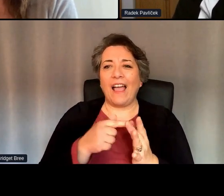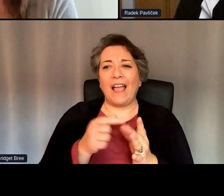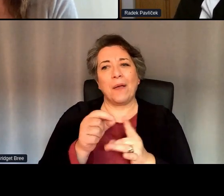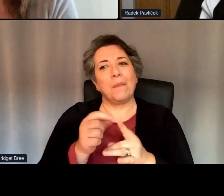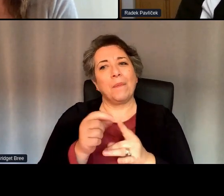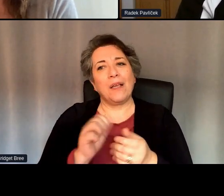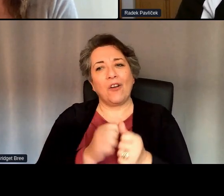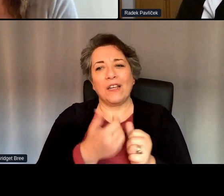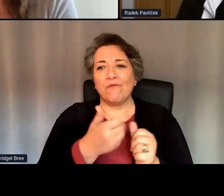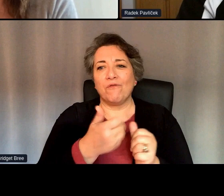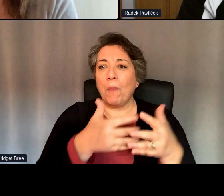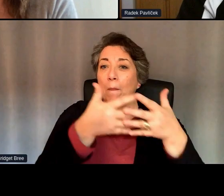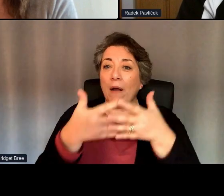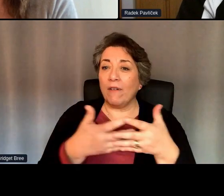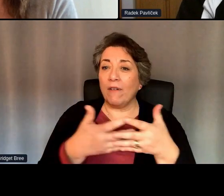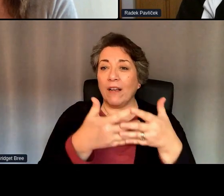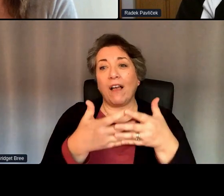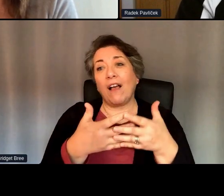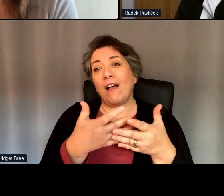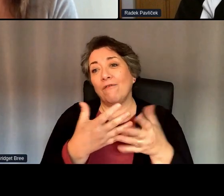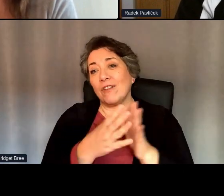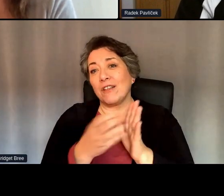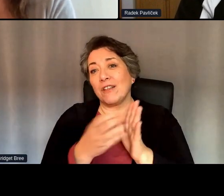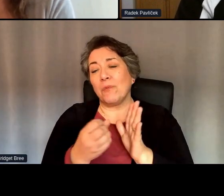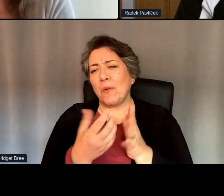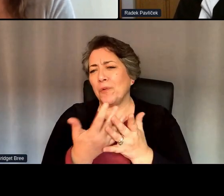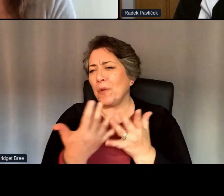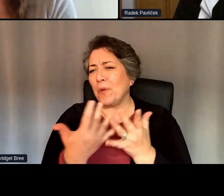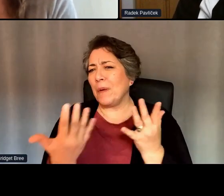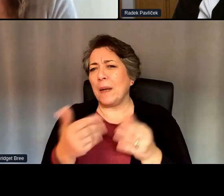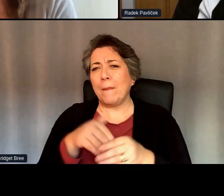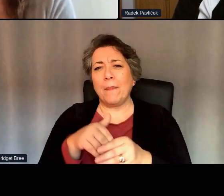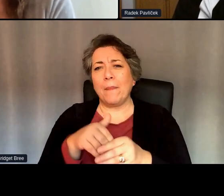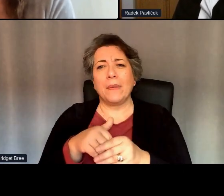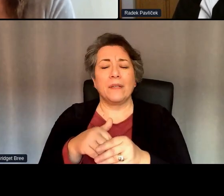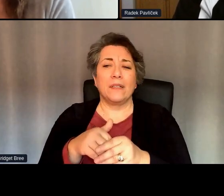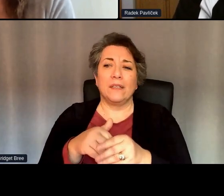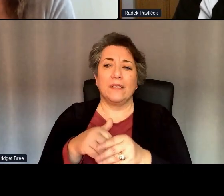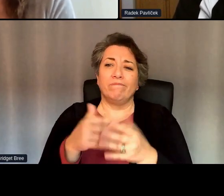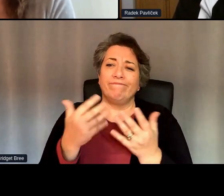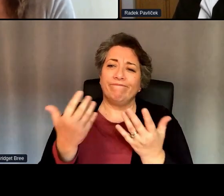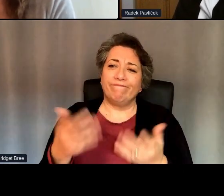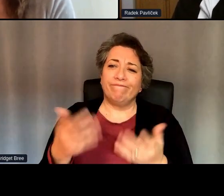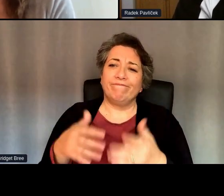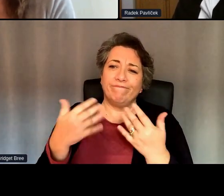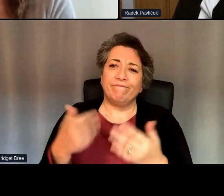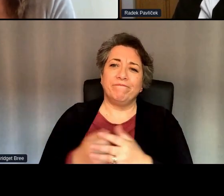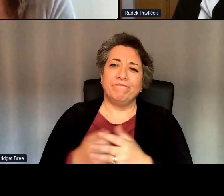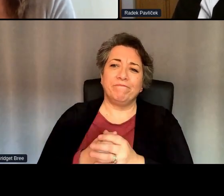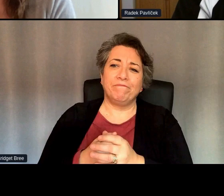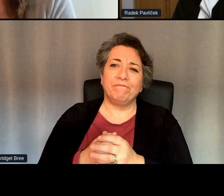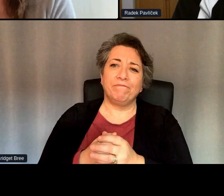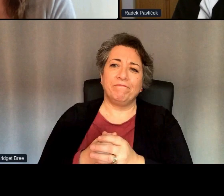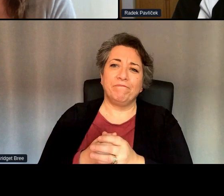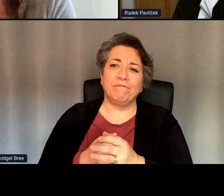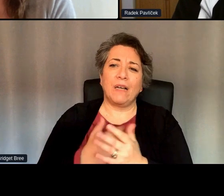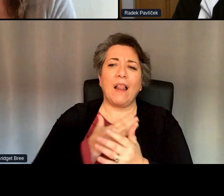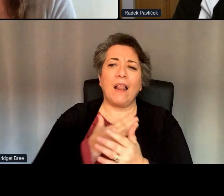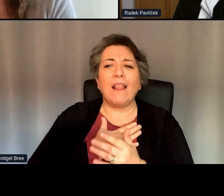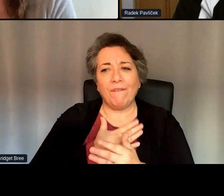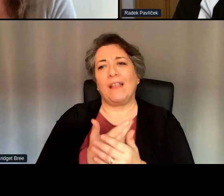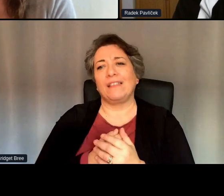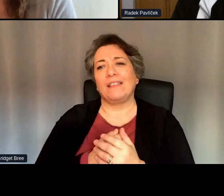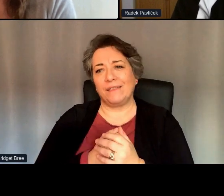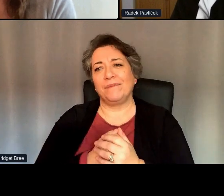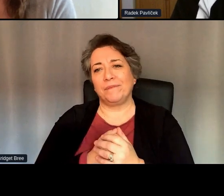and also with many members of IAAP is something what I really love, and